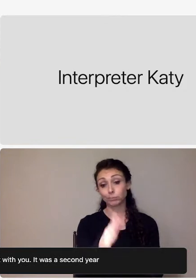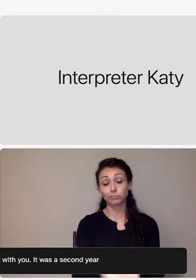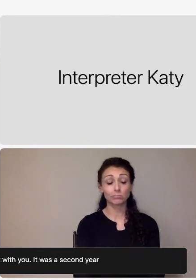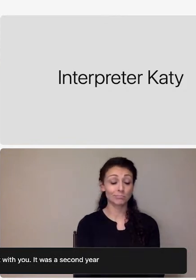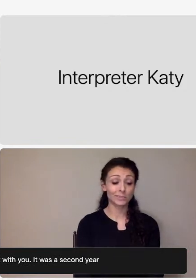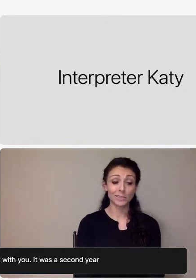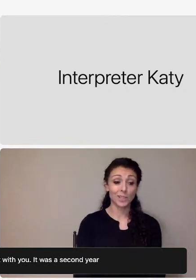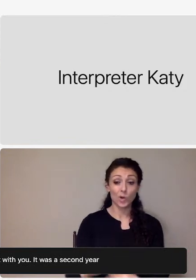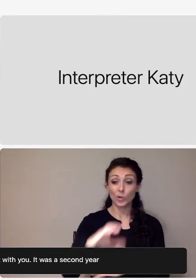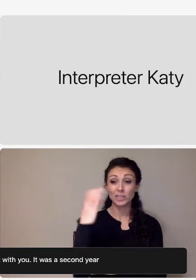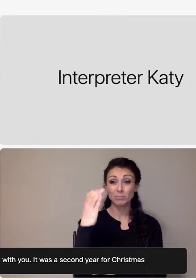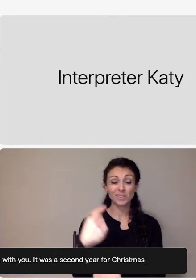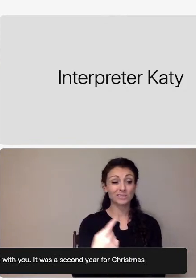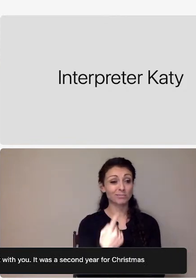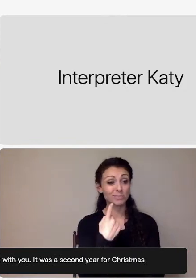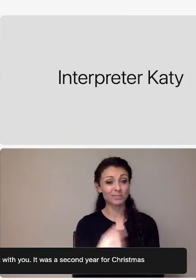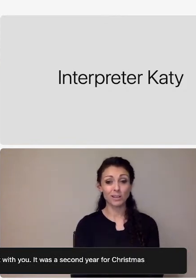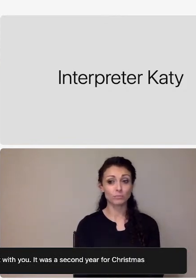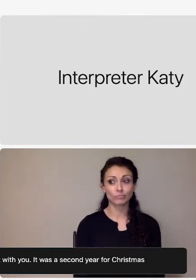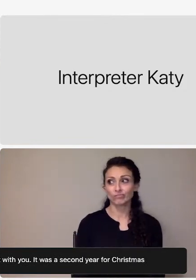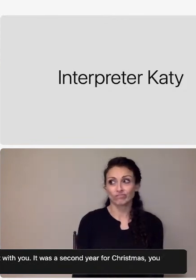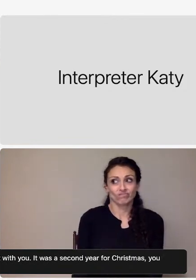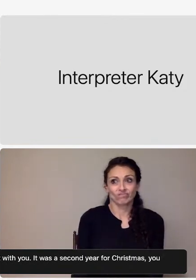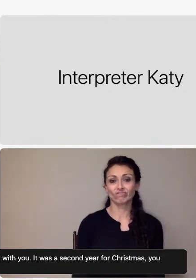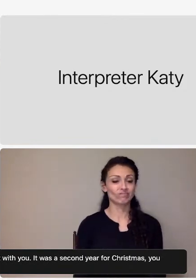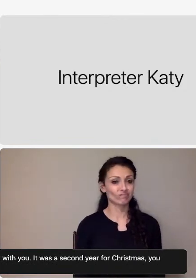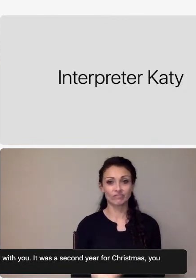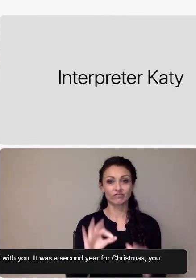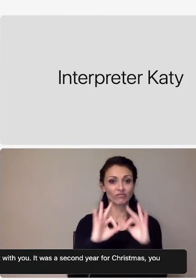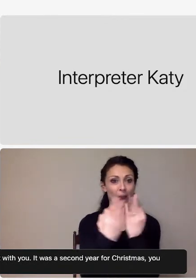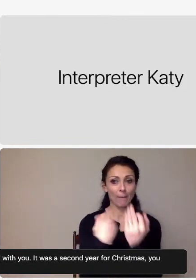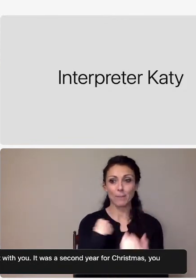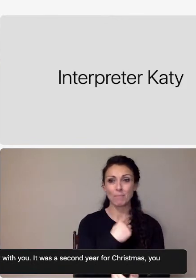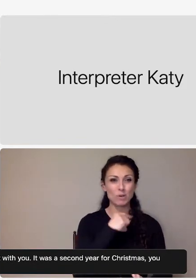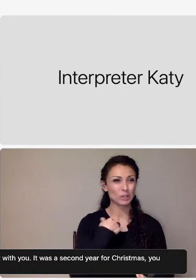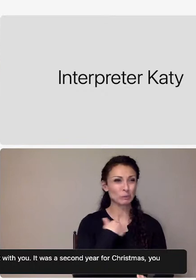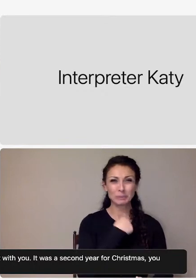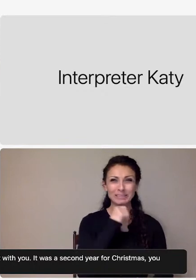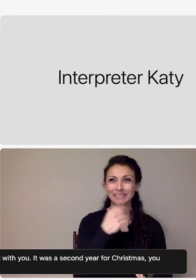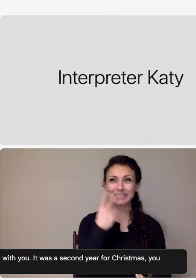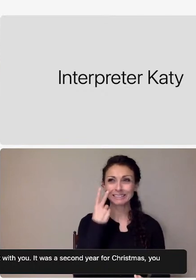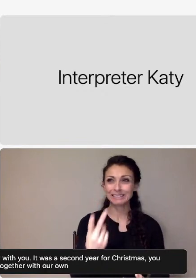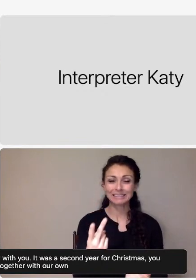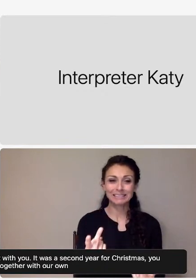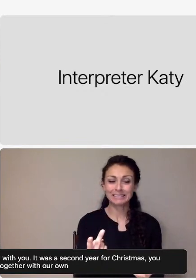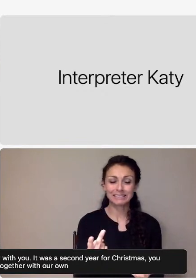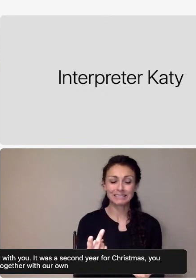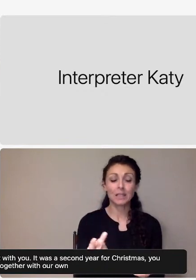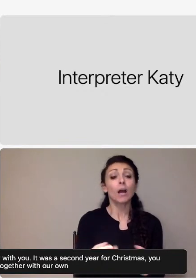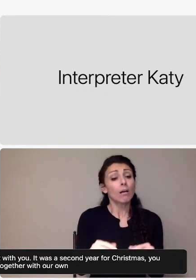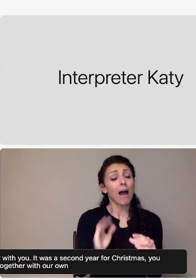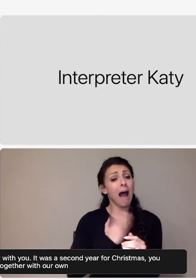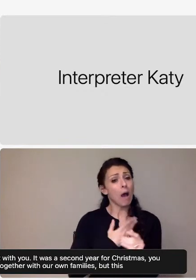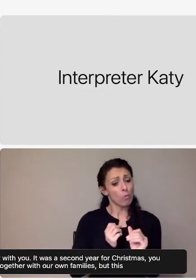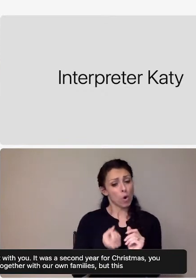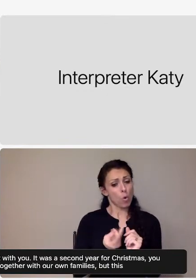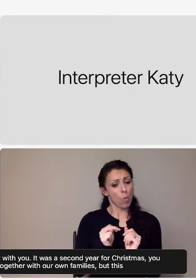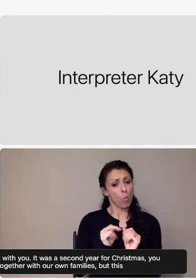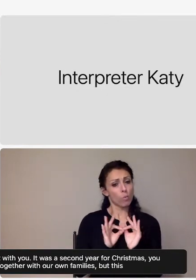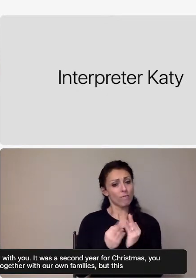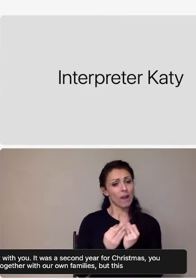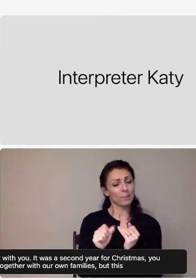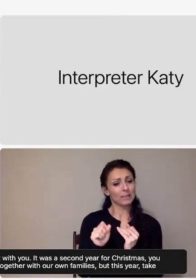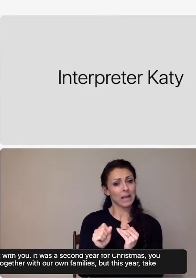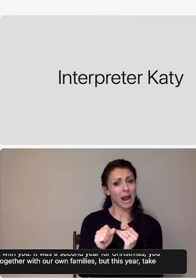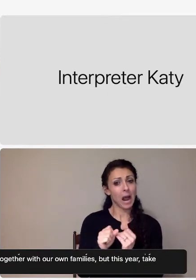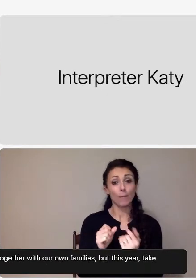christmas you know we didn't get to see family members and stuff and even though we were together with our own families but this year take advantage